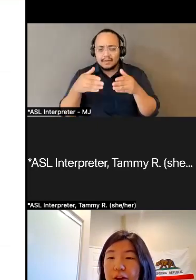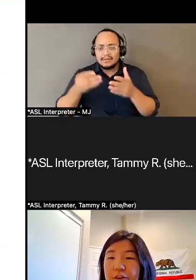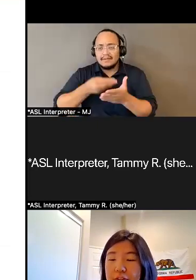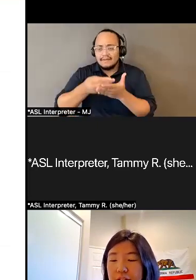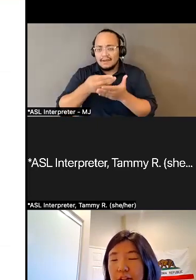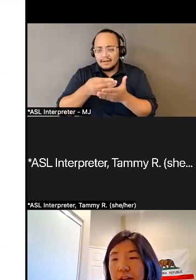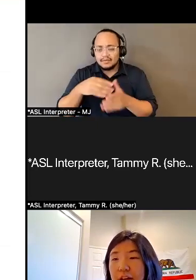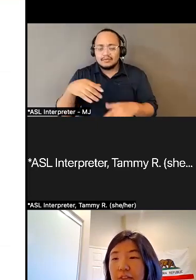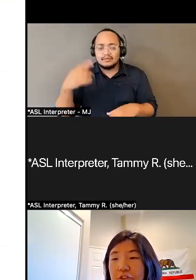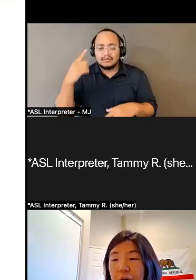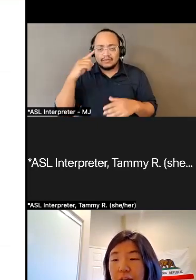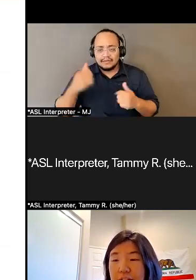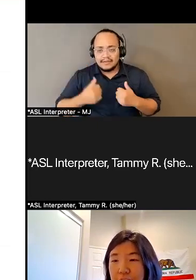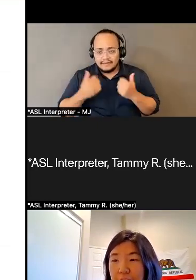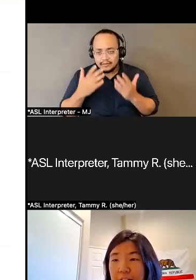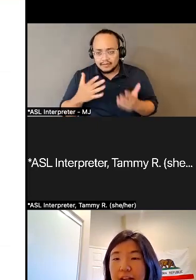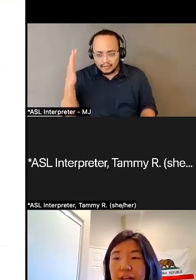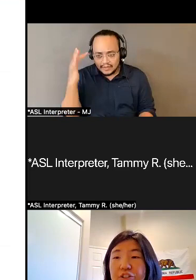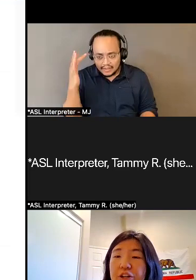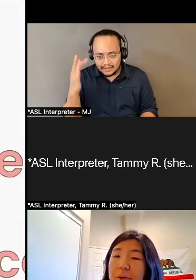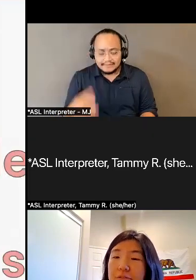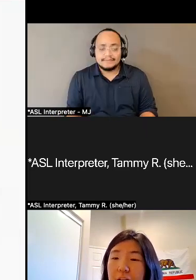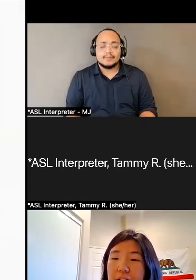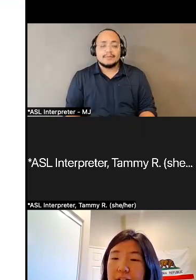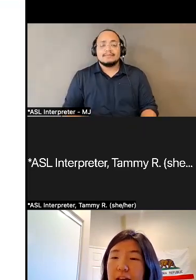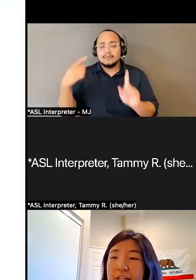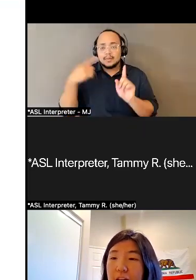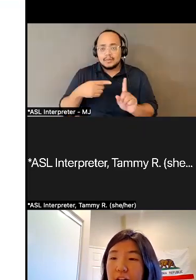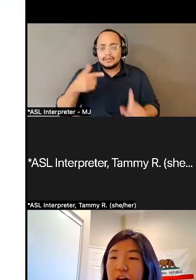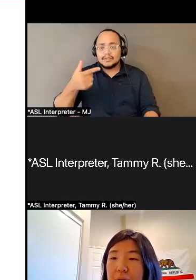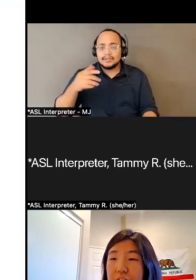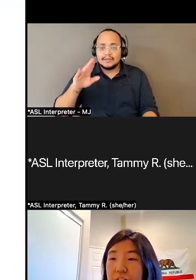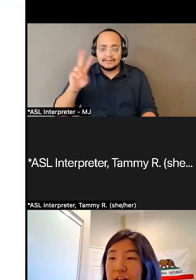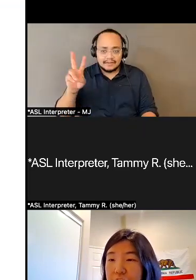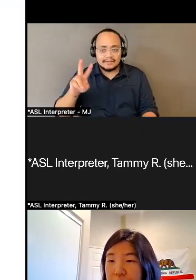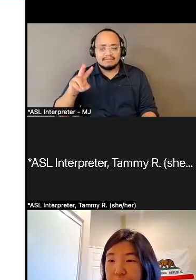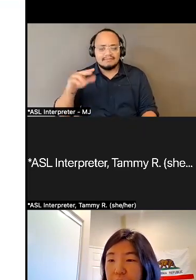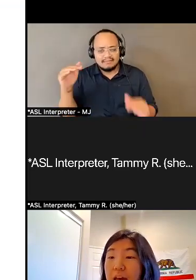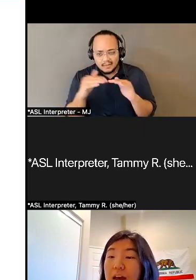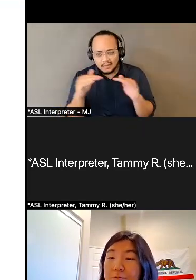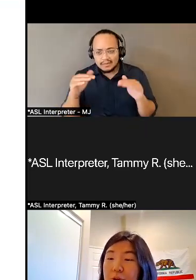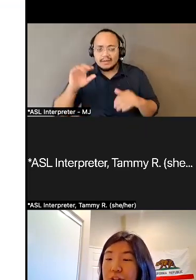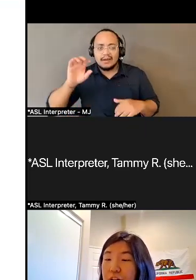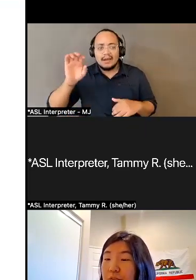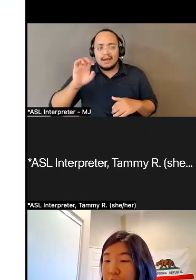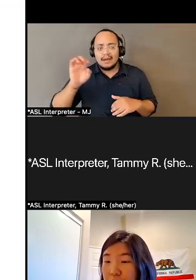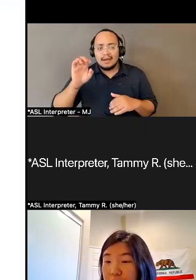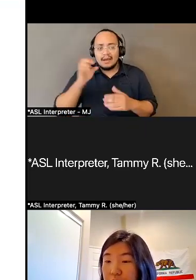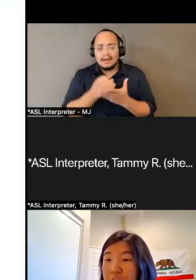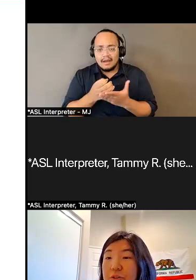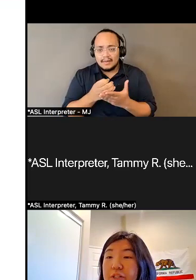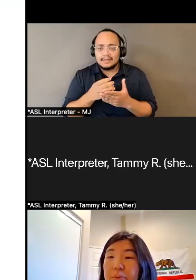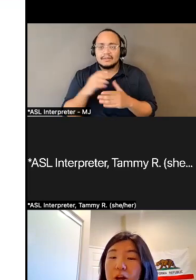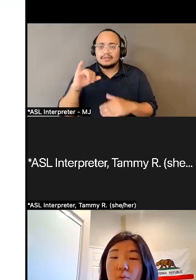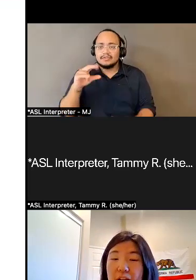of survivors? The short answer to that is gender-based violence is an economic justice issue. And now I'm going to turn it over to